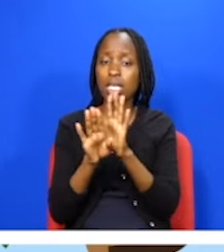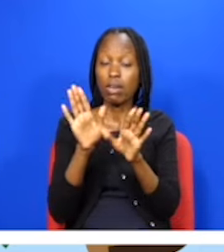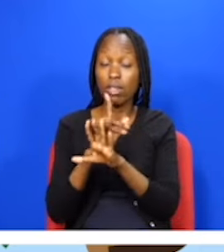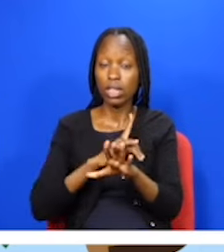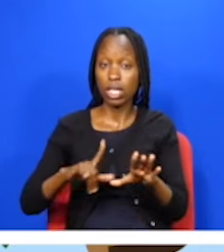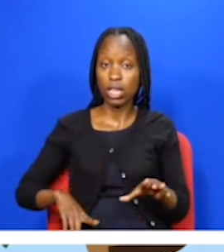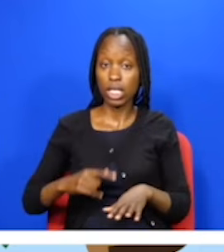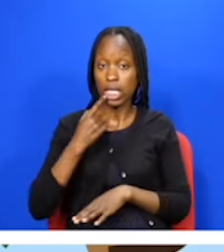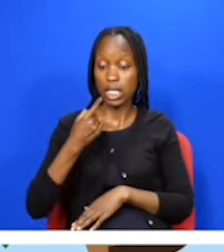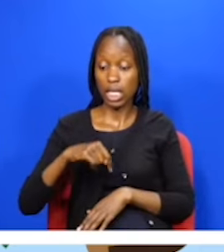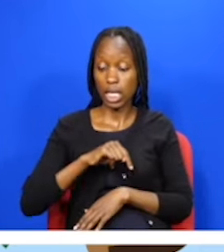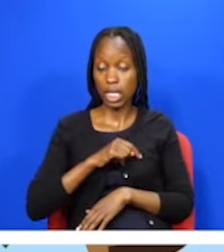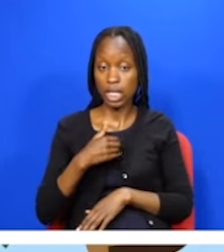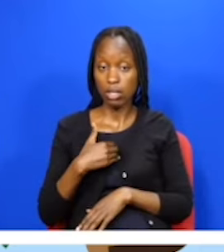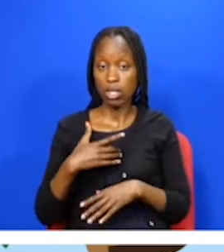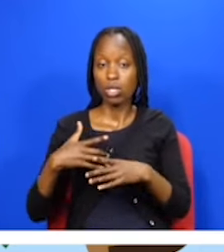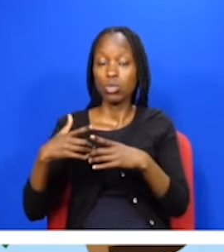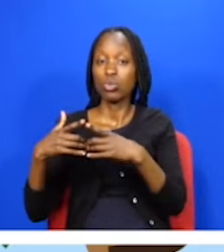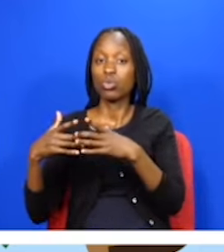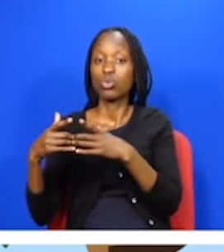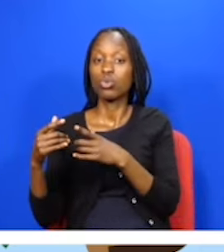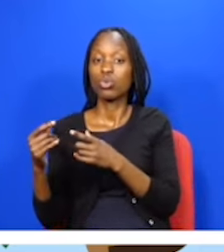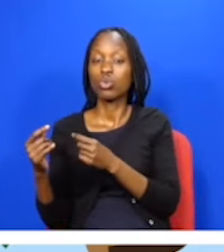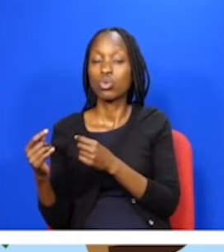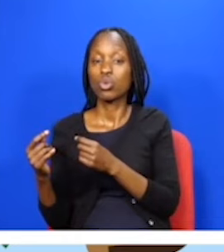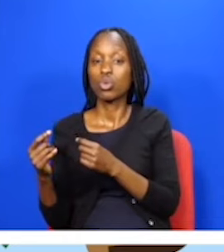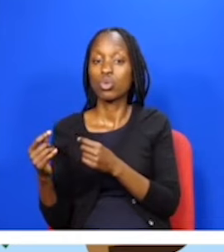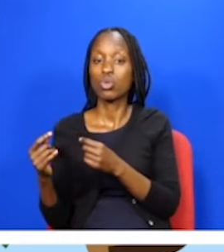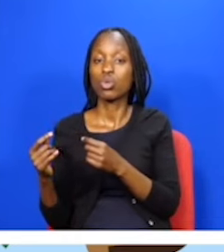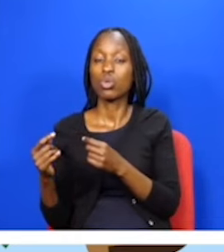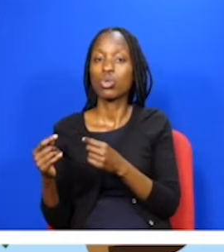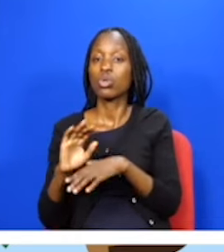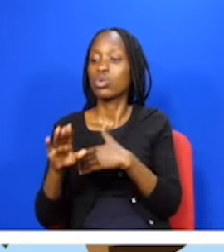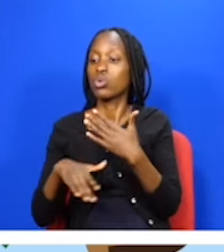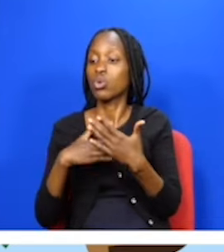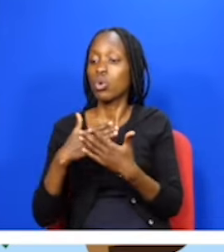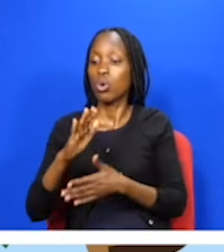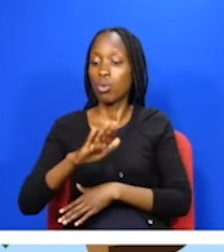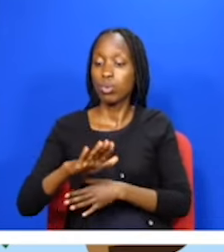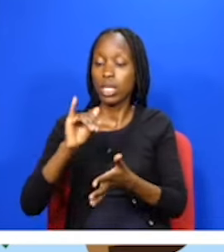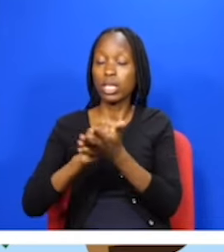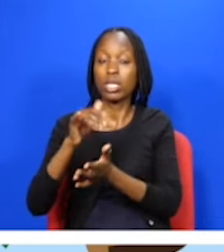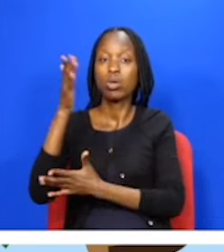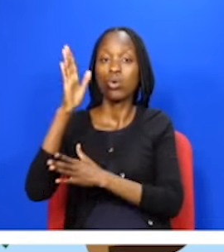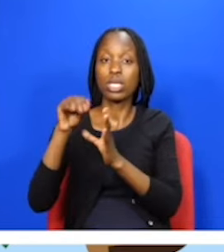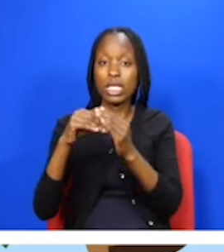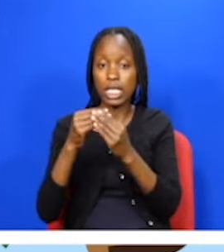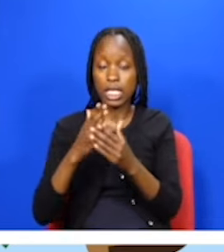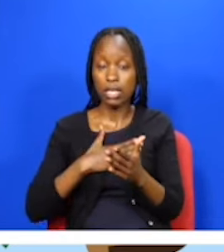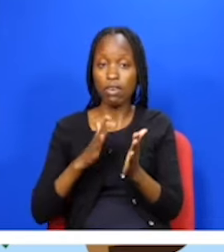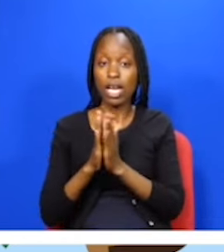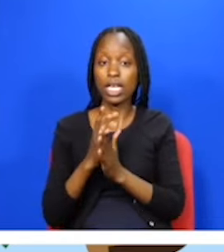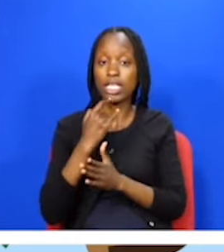us to go and to go to every place that he has made and tell of